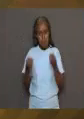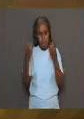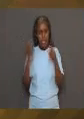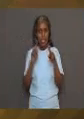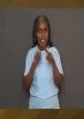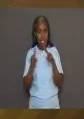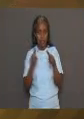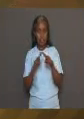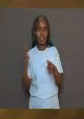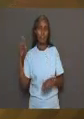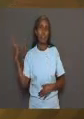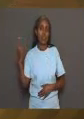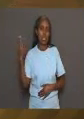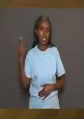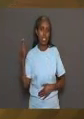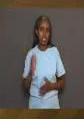different applications.